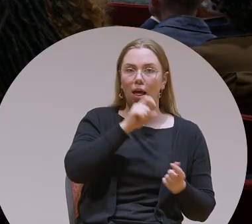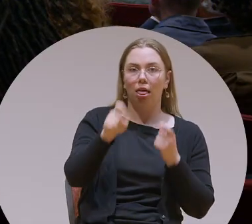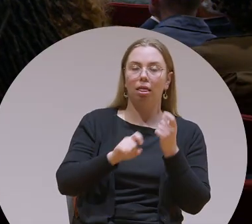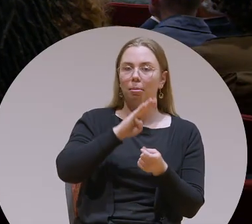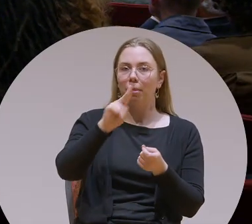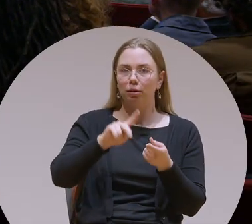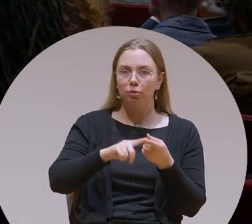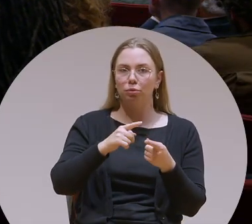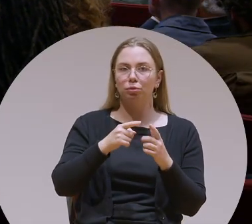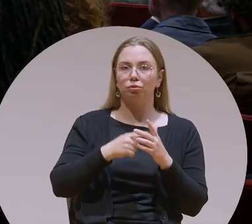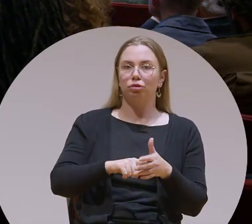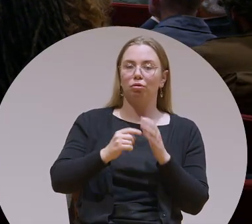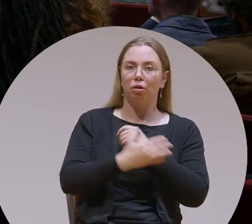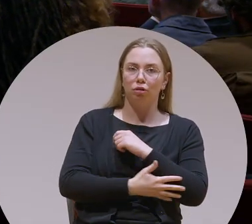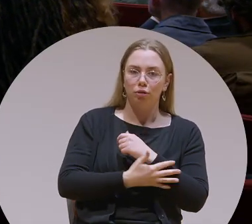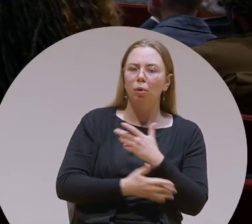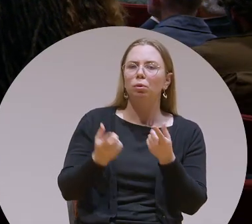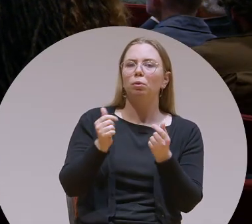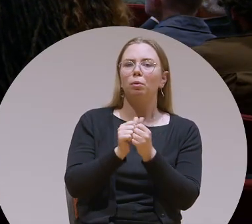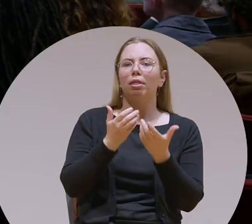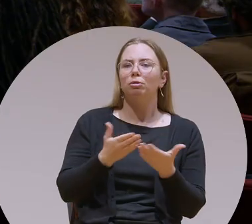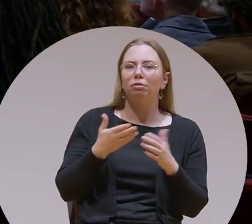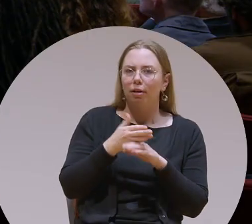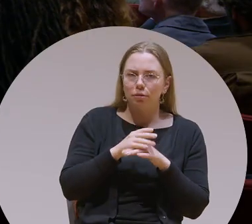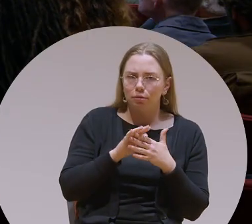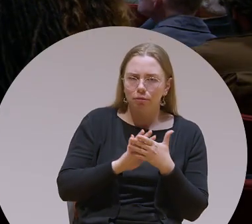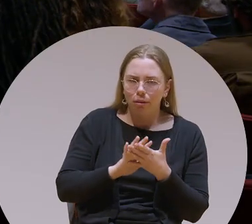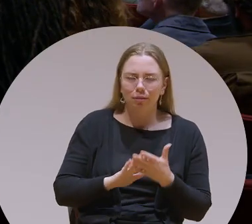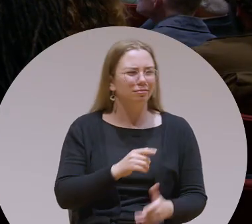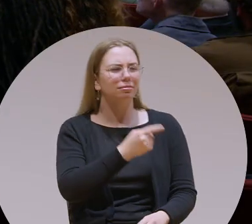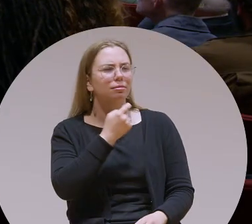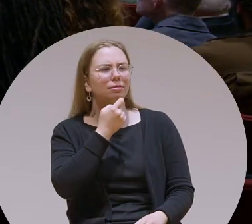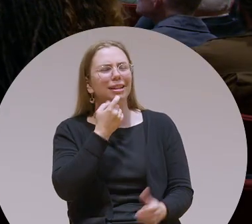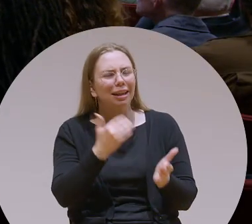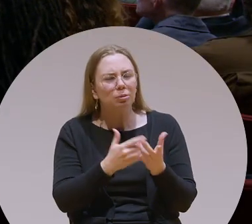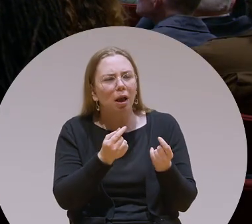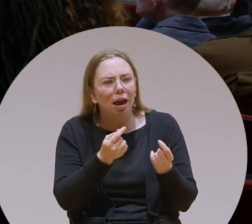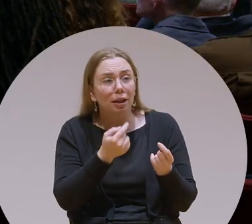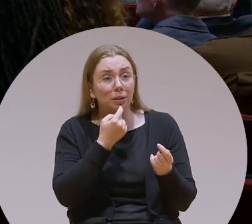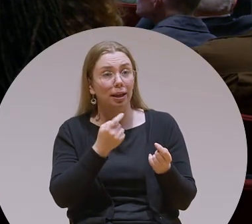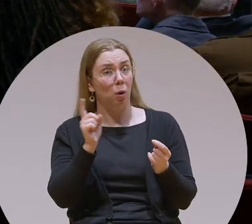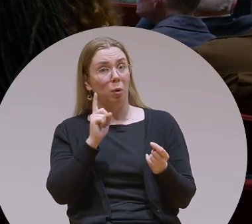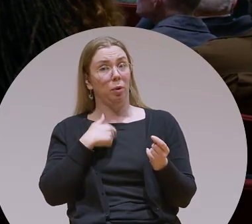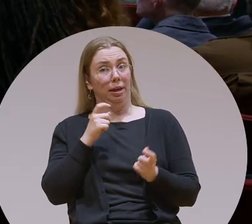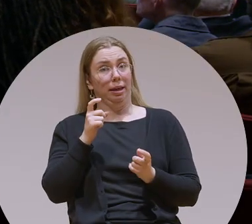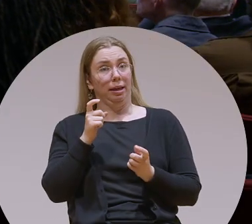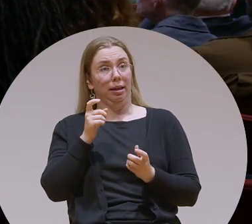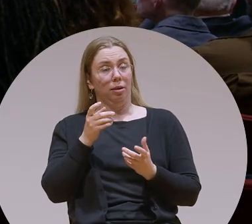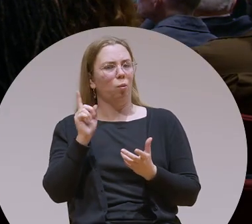they go after they're deaccessioned? Sorry, I couldn't quite hear it. So you're asking where things go after they're deaccessioned? Mm-hmm. And